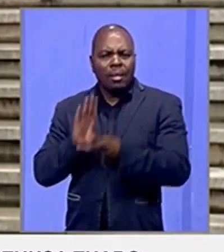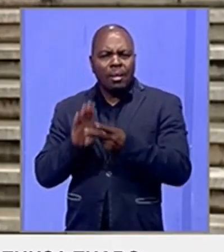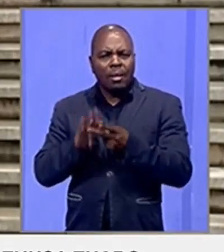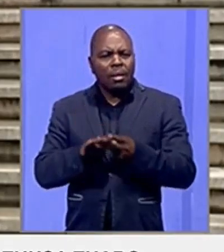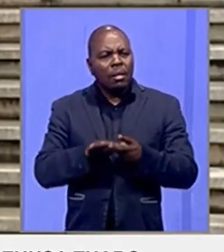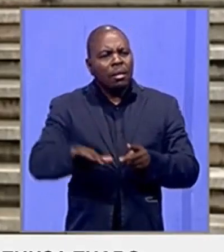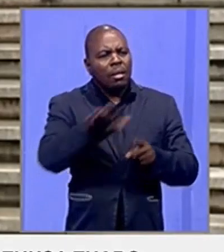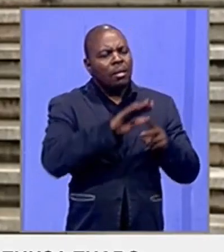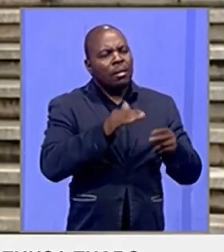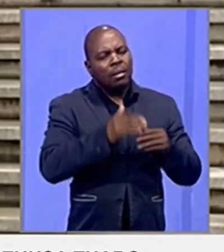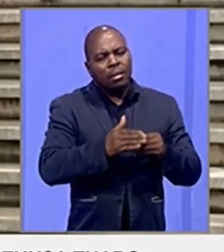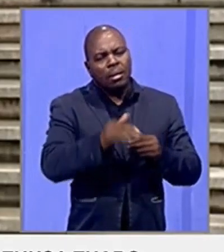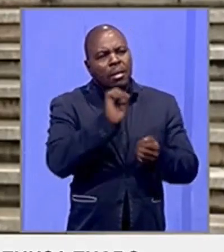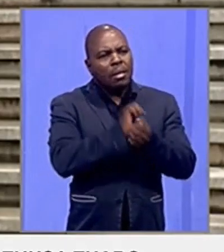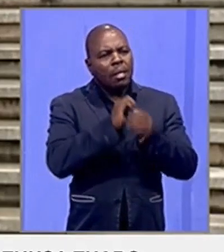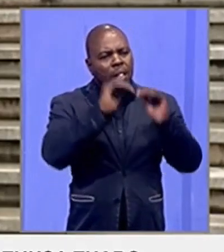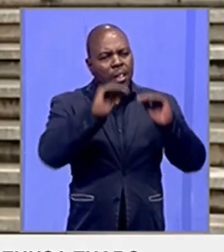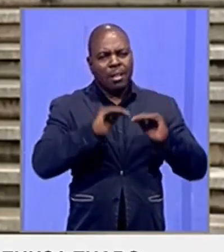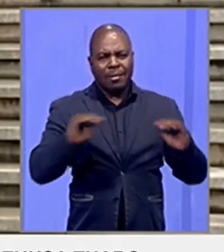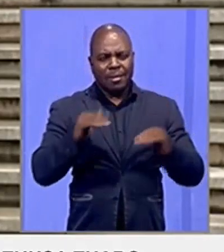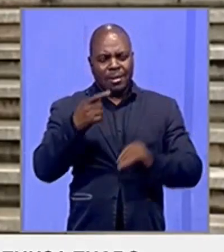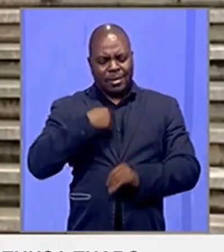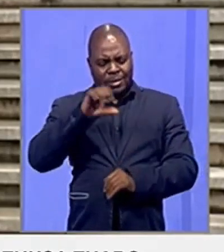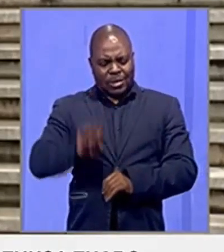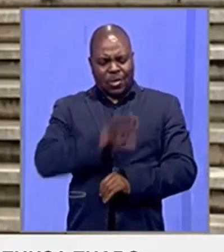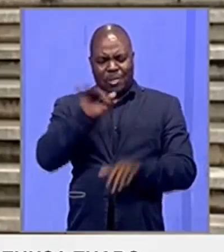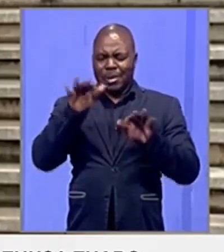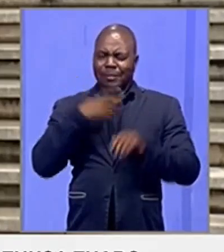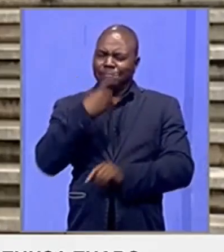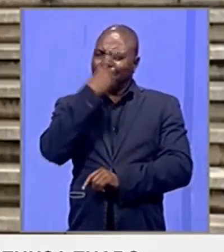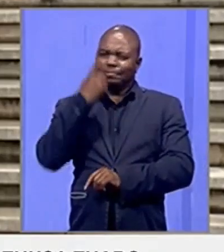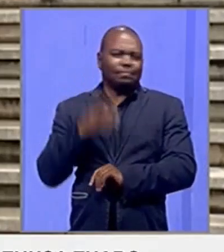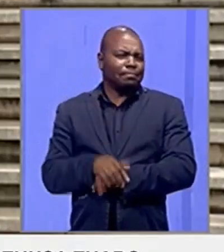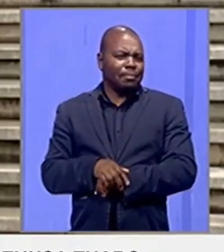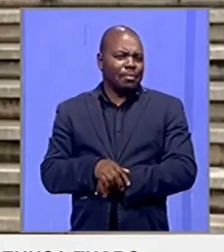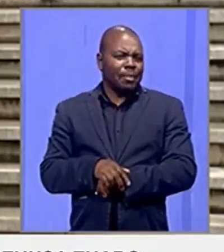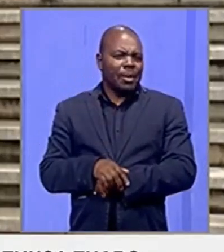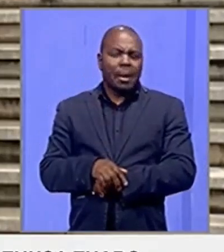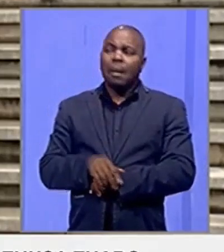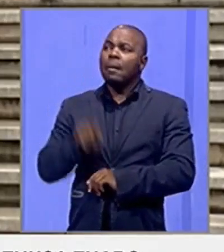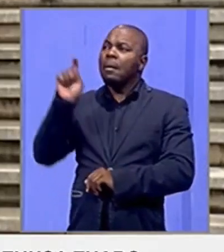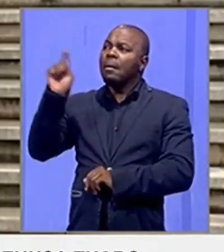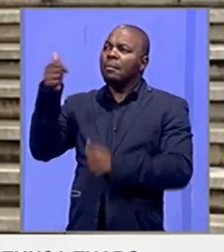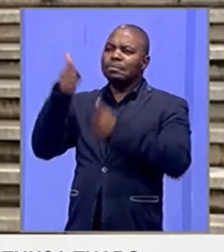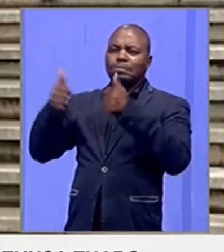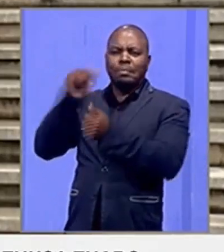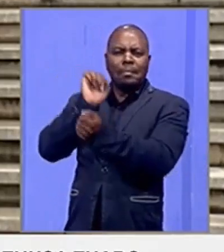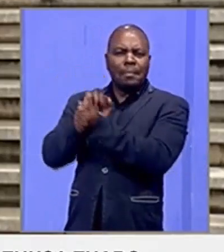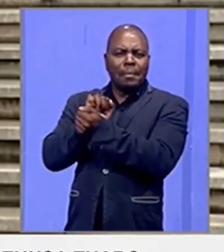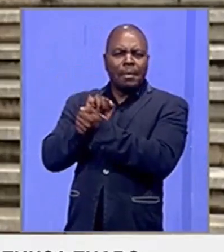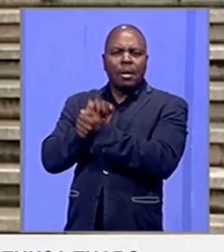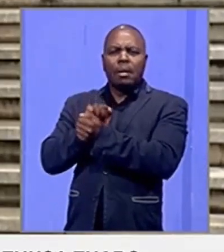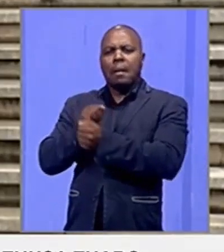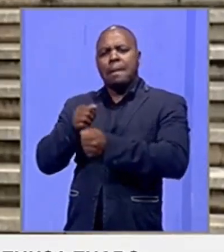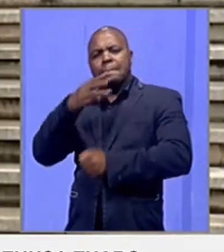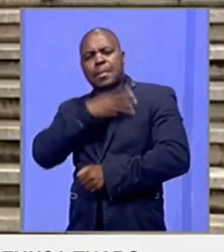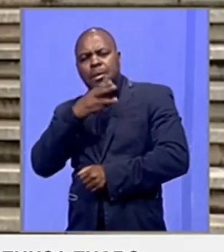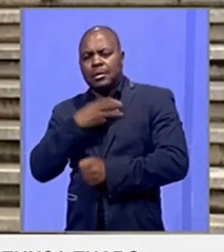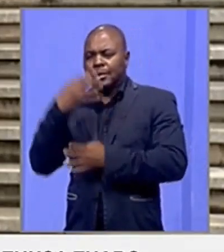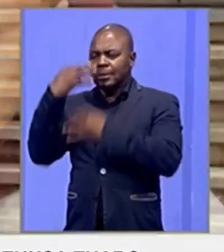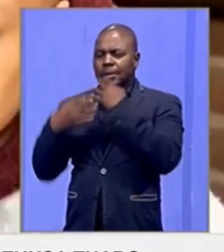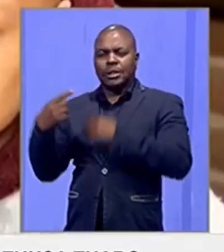batho ho ya mafelelong. Jwale ra ipotsa re le ma South Africa hore na ho baneng ho sa tshwarwe batho be leng hore ba bolaoding ba tronko